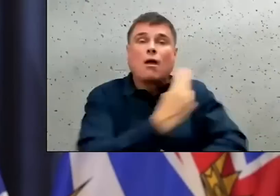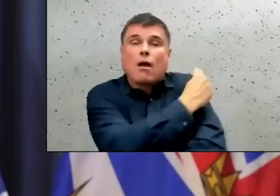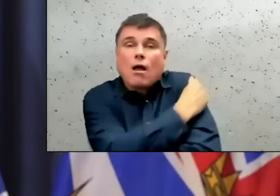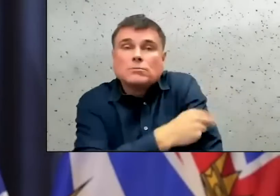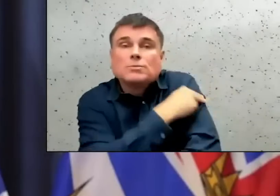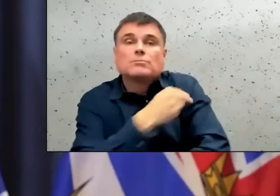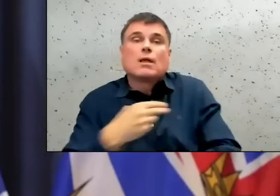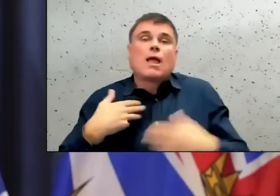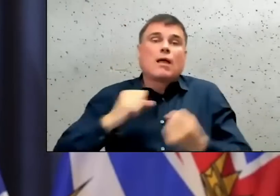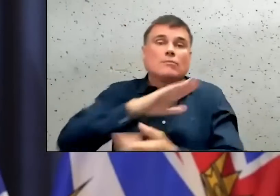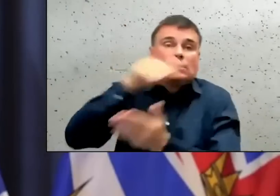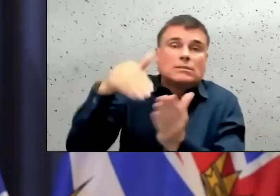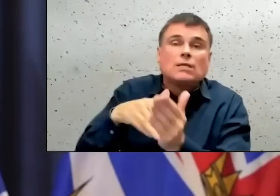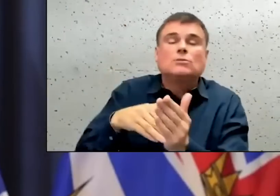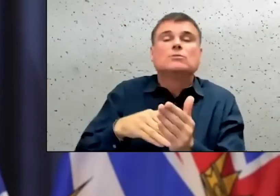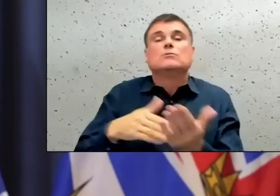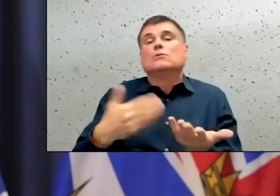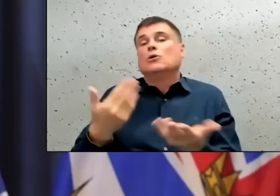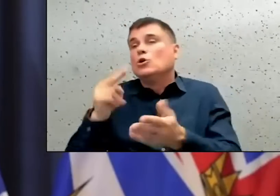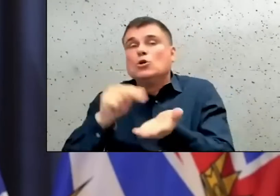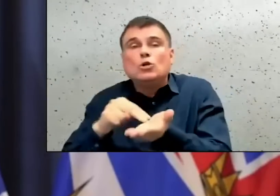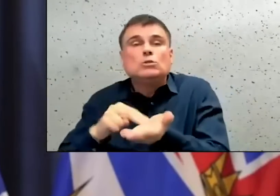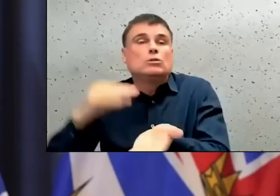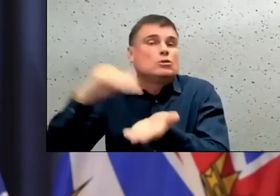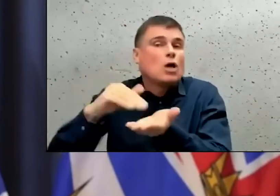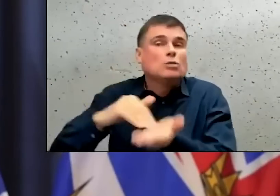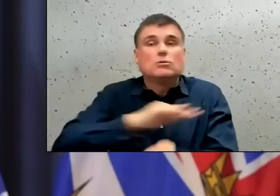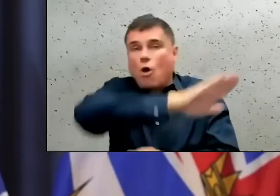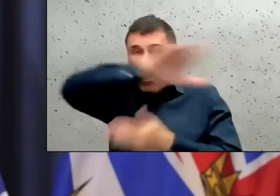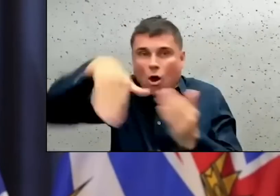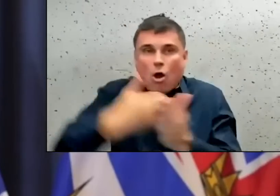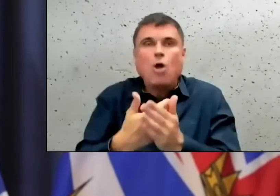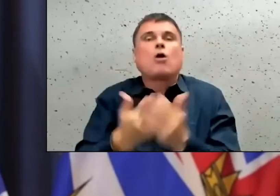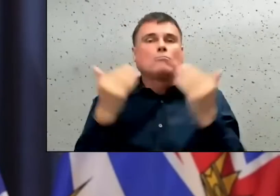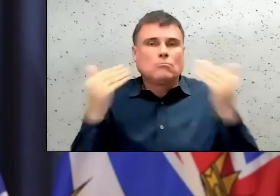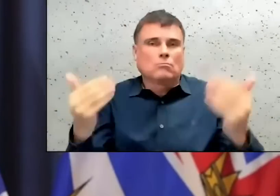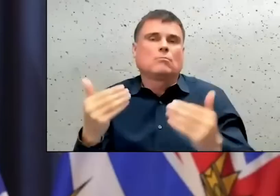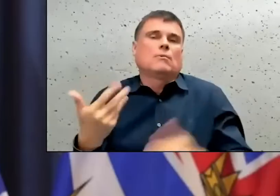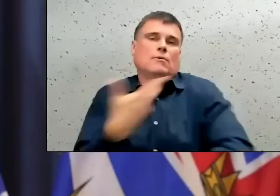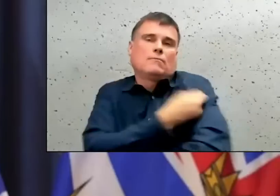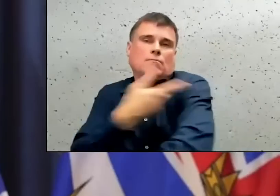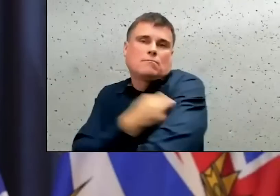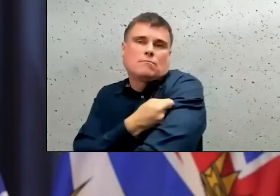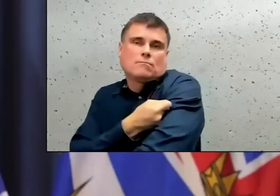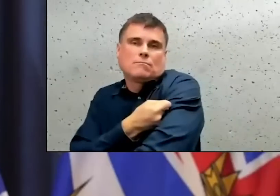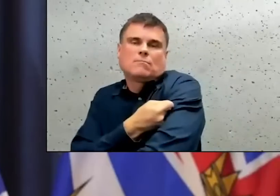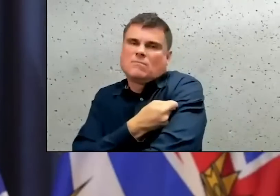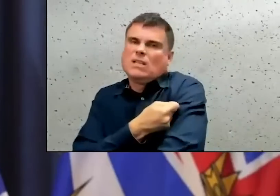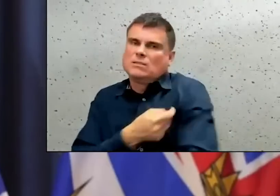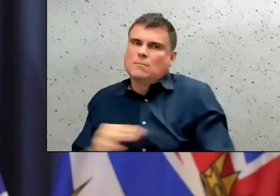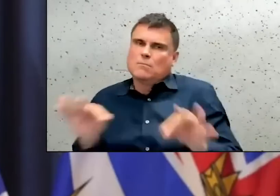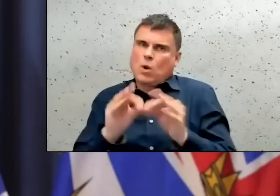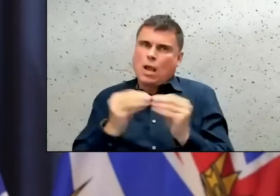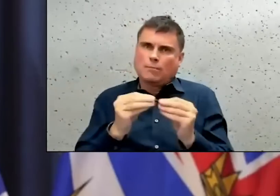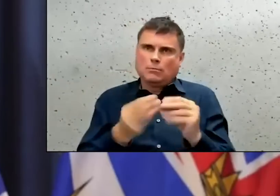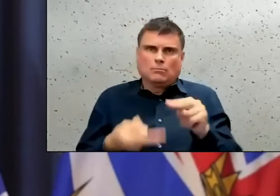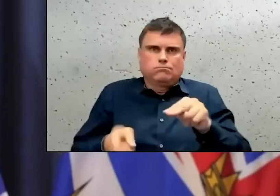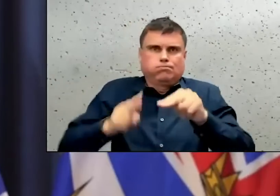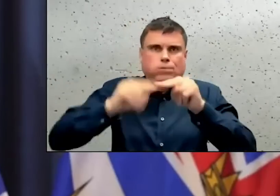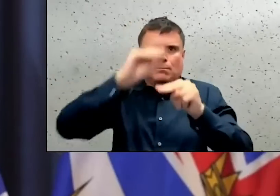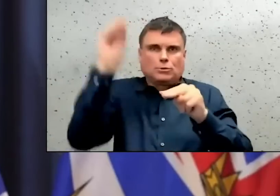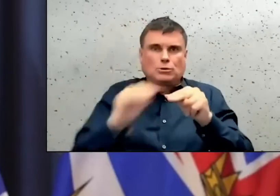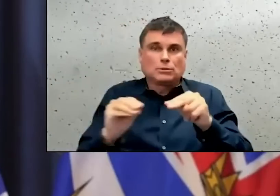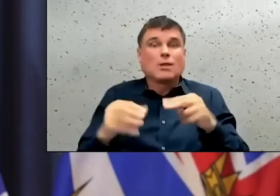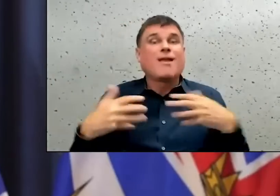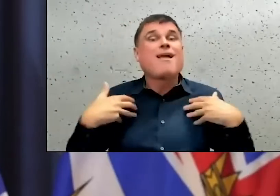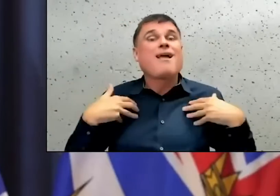health authorities are vaccinated. Those are the numbers, those are the relevant numbers for them. If you look at it by health authority, just to give you a sense, and I'll